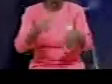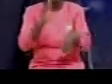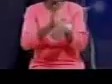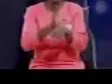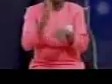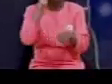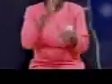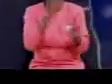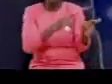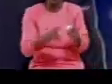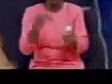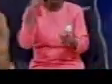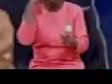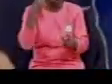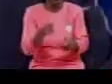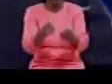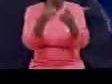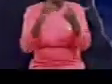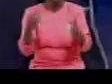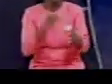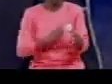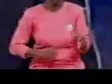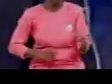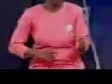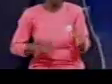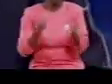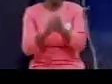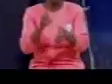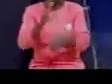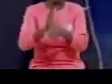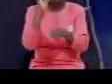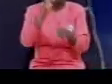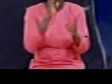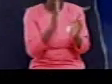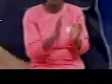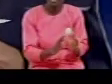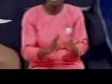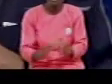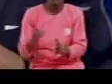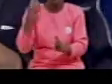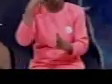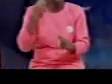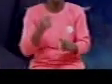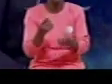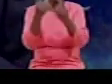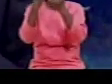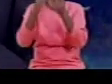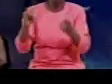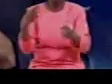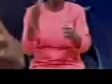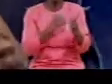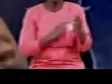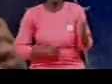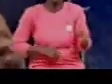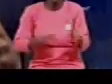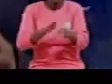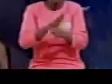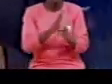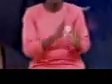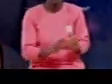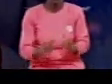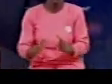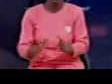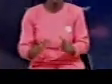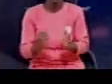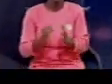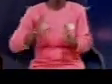for the coming of the Lord. That the church will be prepared for the coming of the Lord. Full preparation, souls will have to come into